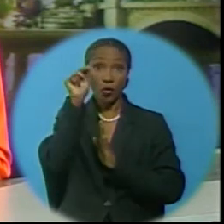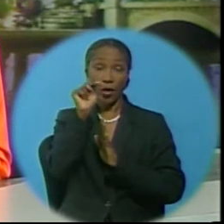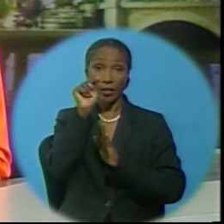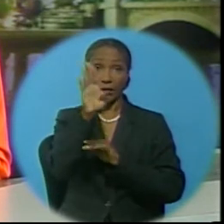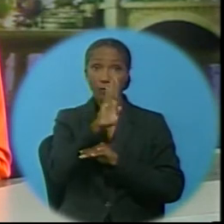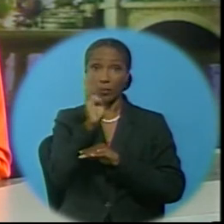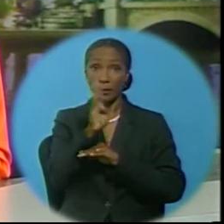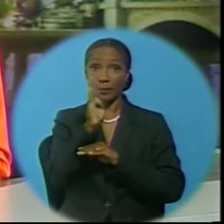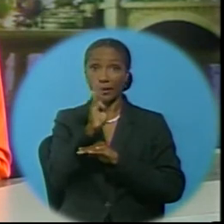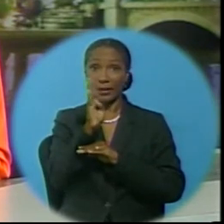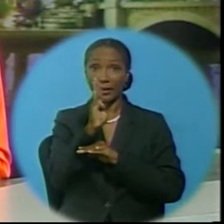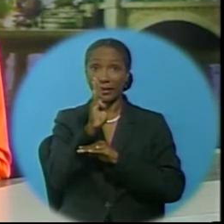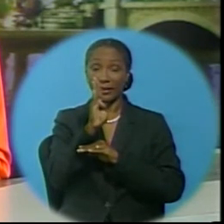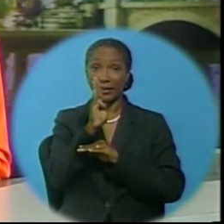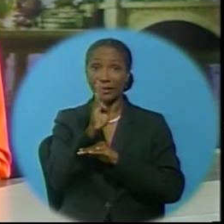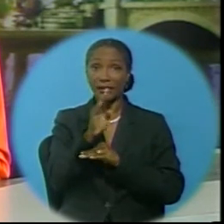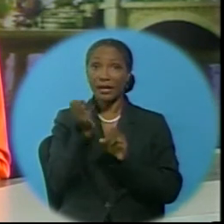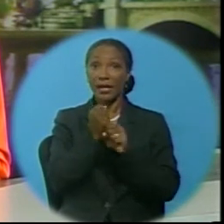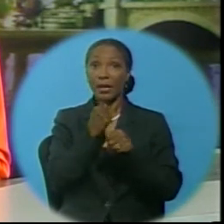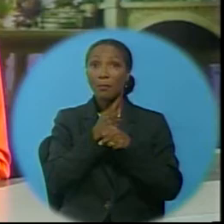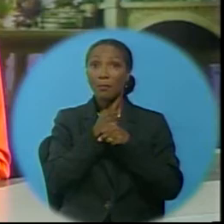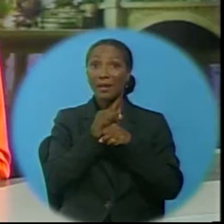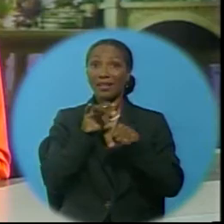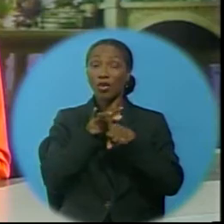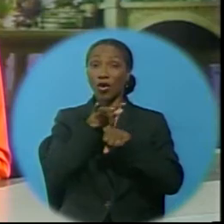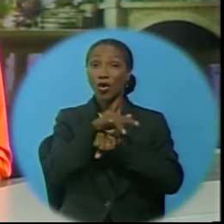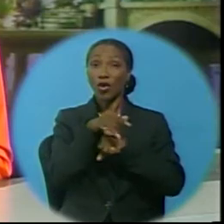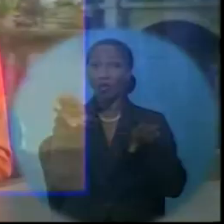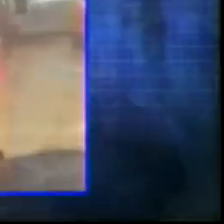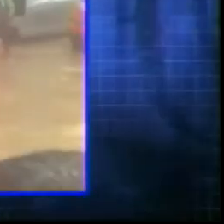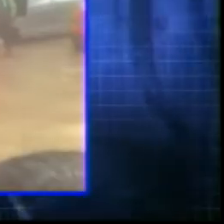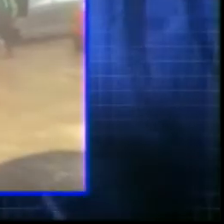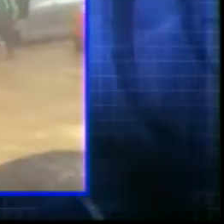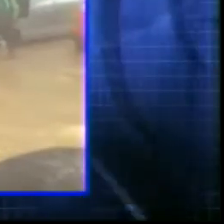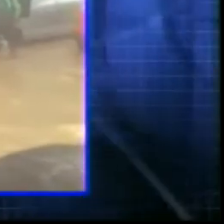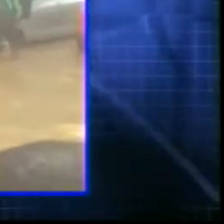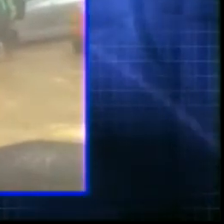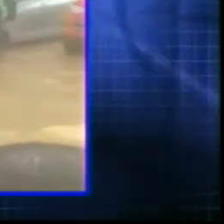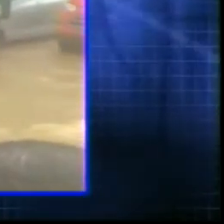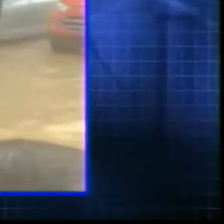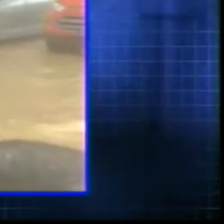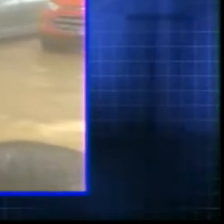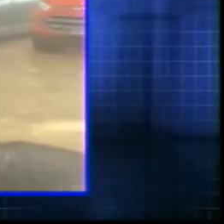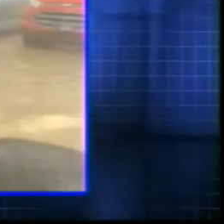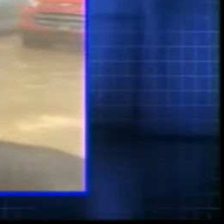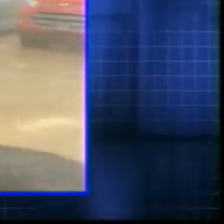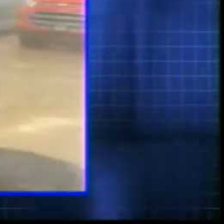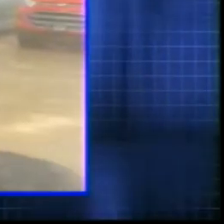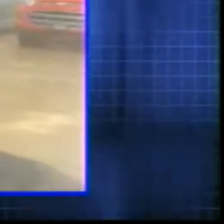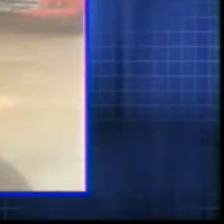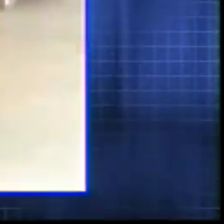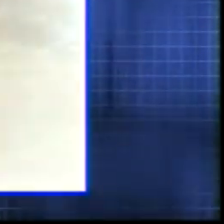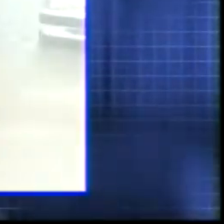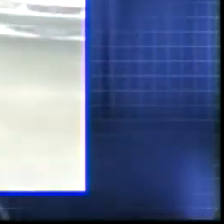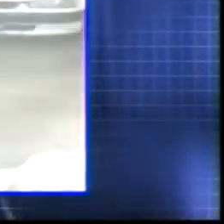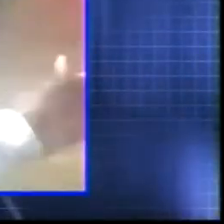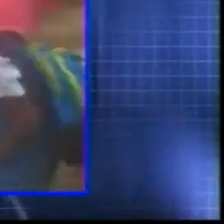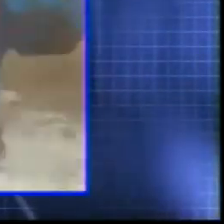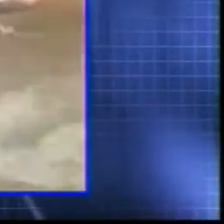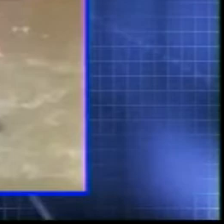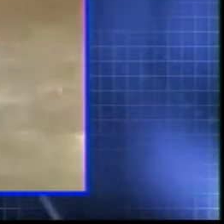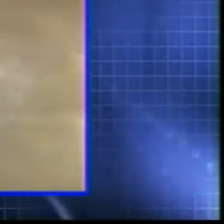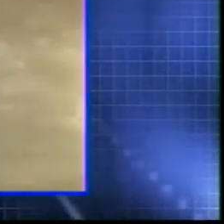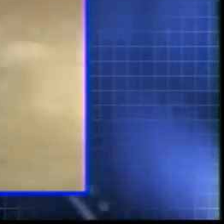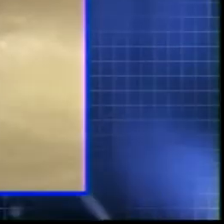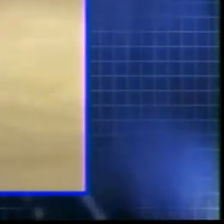resulted in the early closure of the Alexandra School in St. Peter. The entire school was virtually flooded, forcing scores of the children to